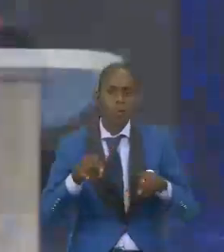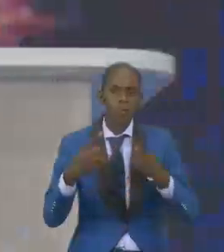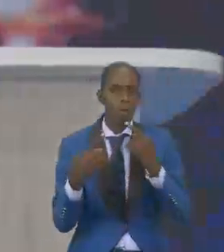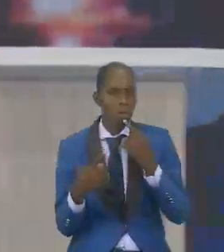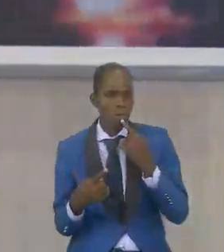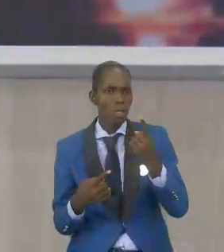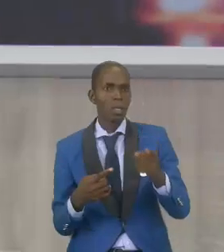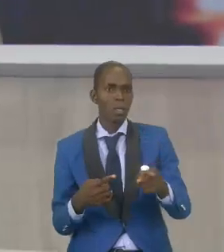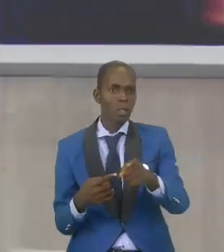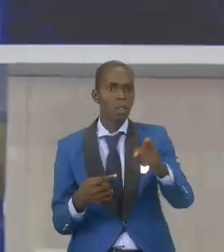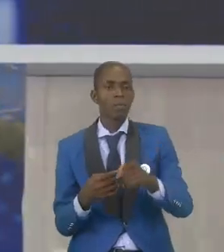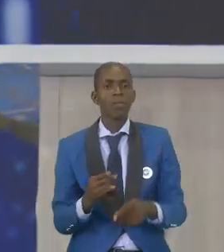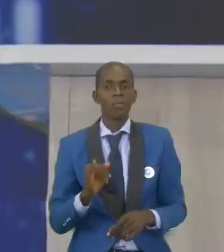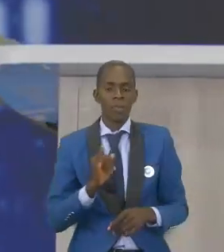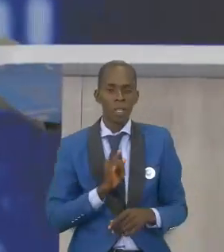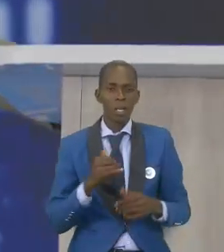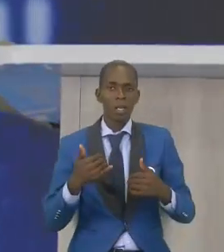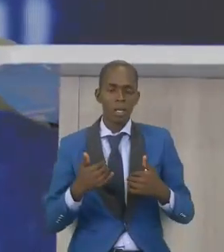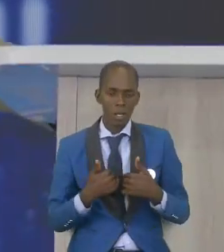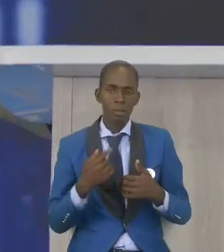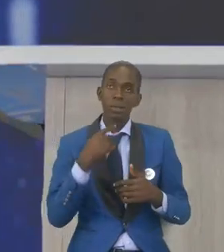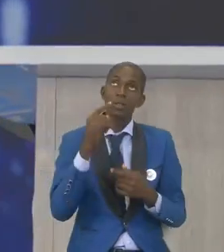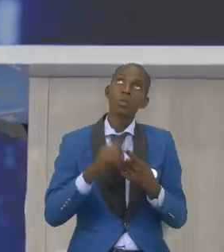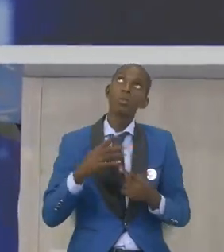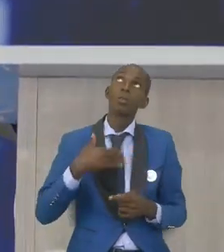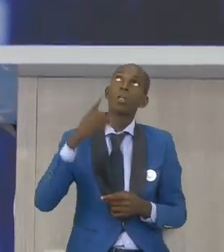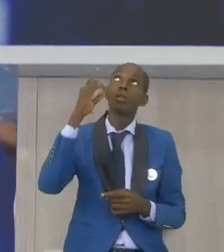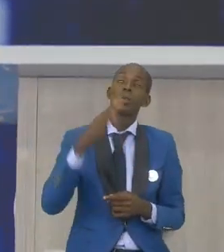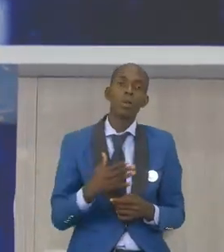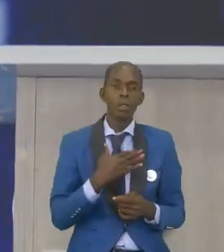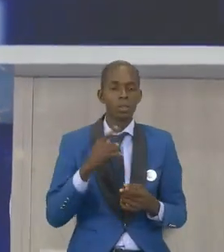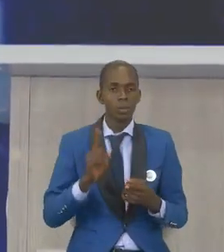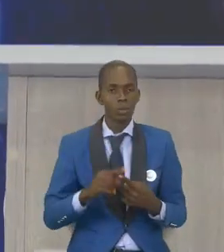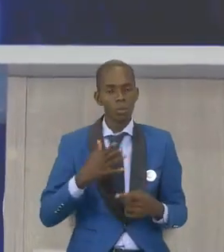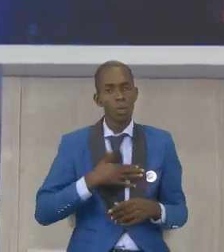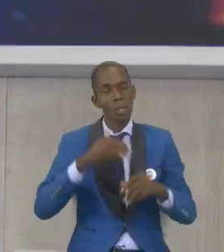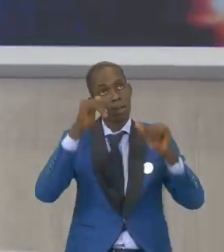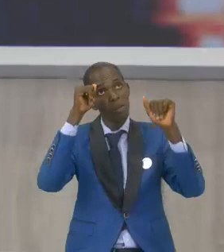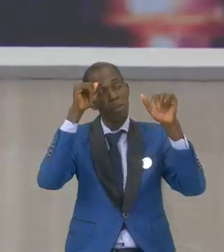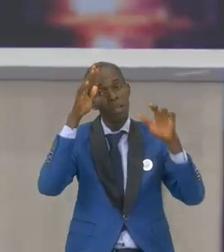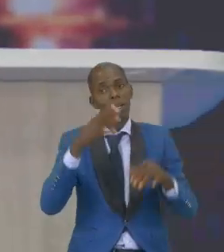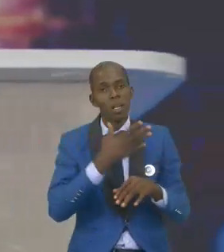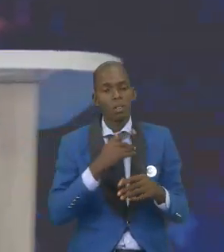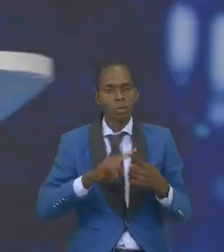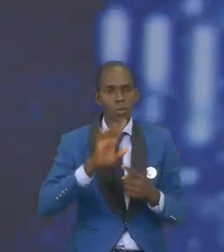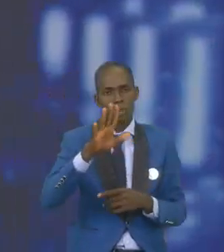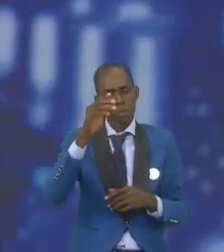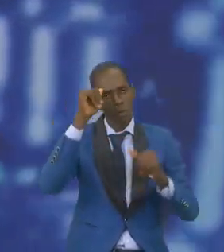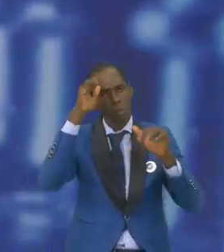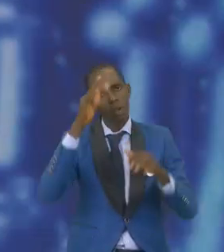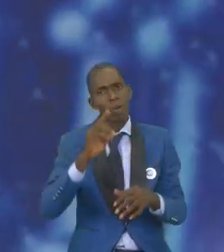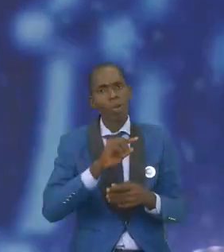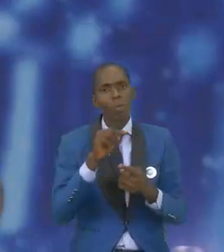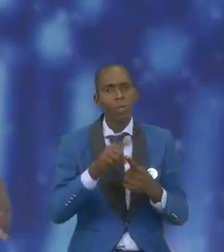them I have sent to my God and your God, and to my Father and your Father. When you can say,